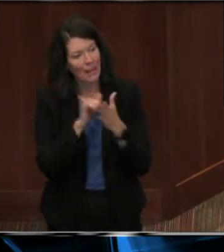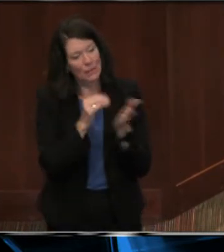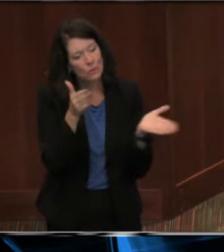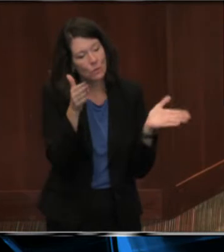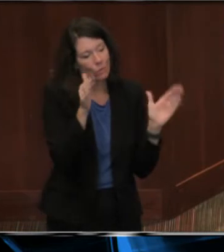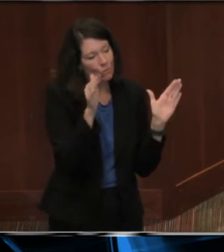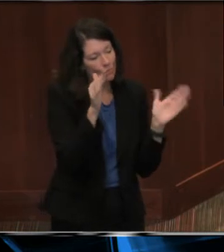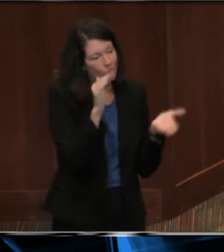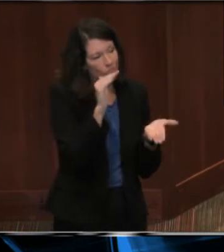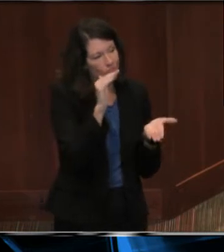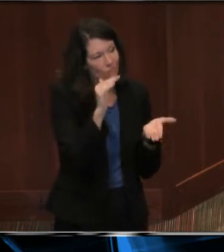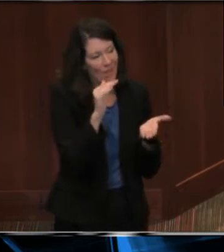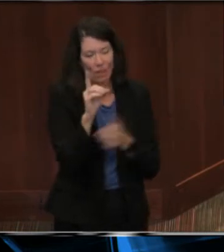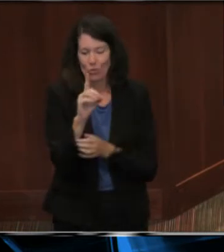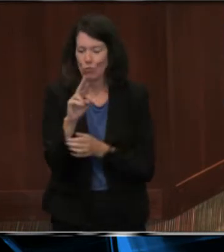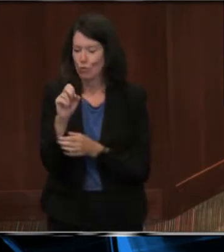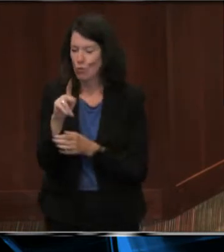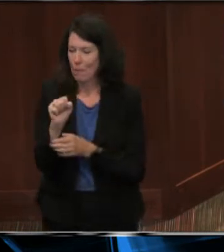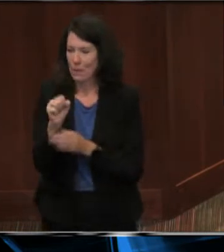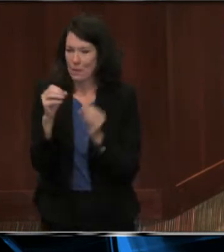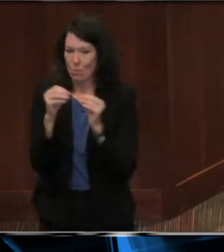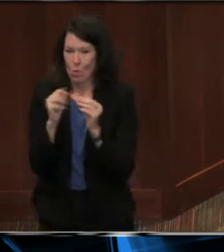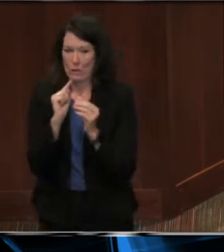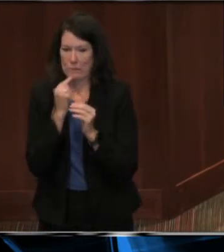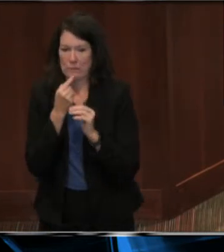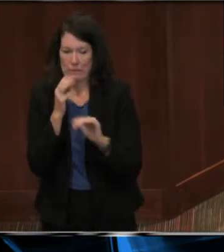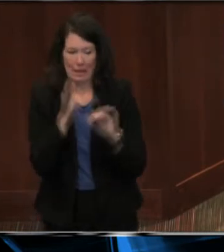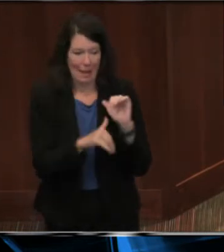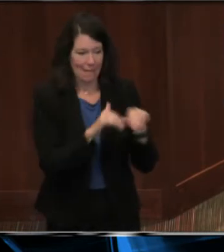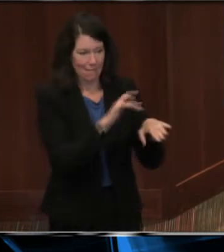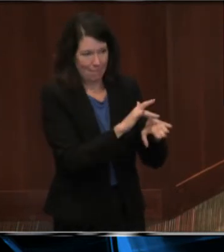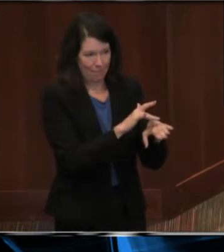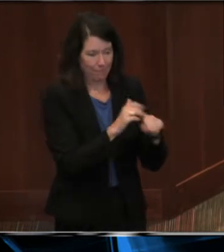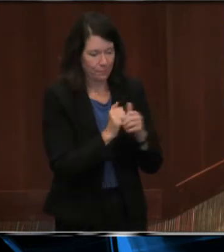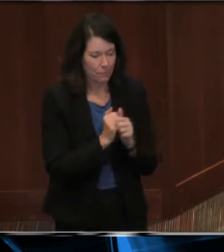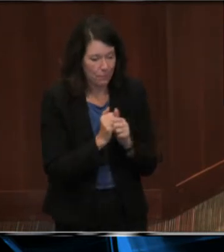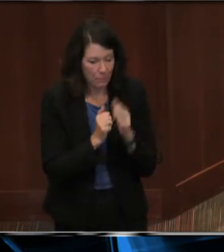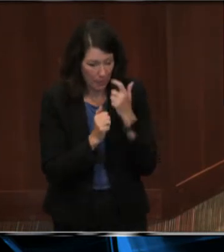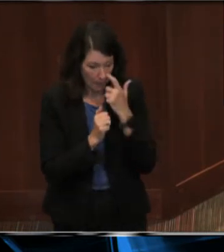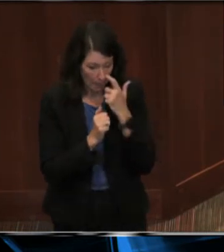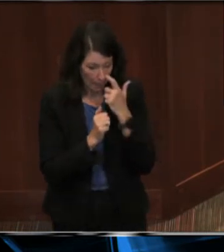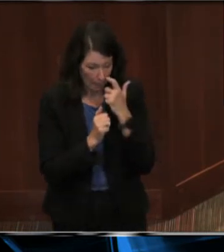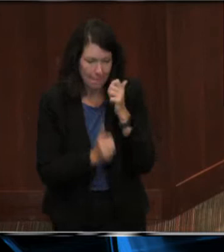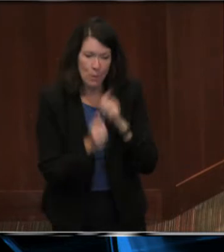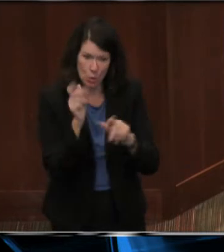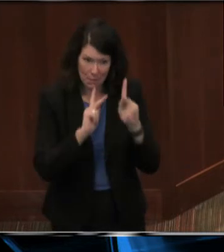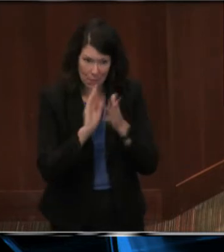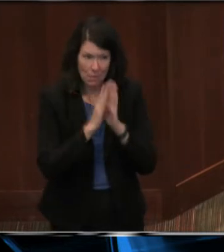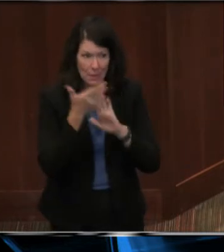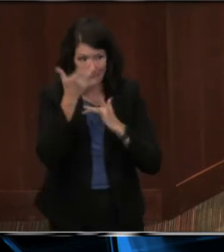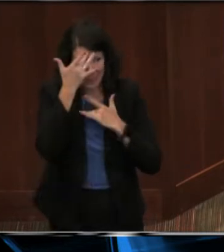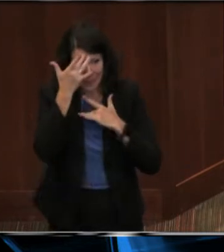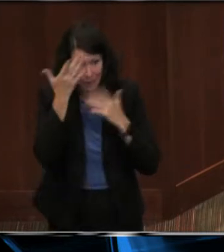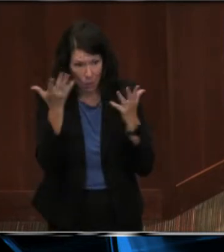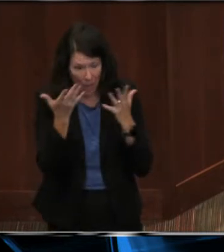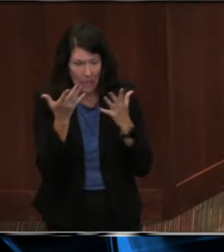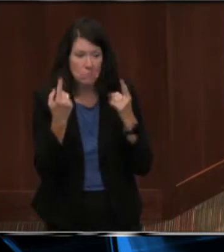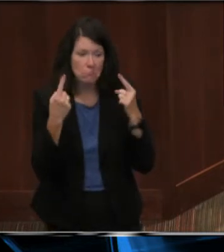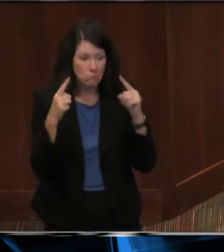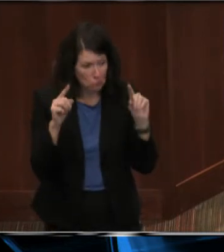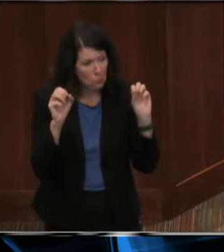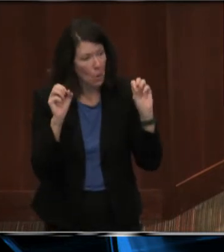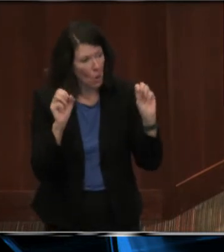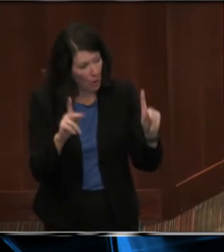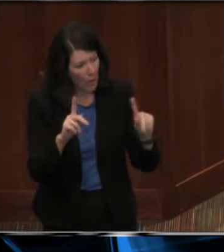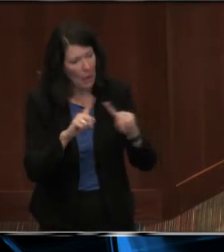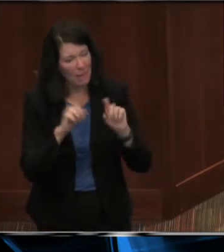roles to that droplet spread that we've talked about. Most of those who do get infected do well,